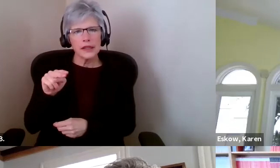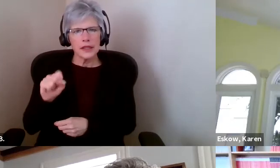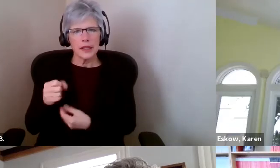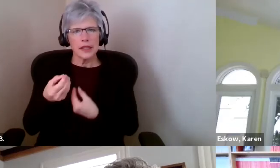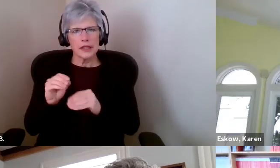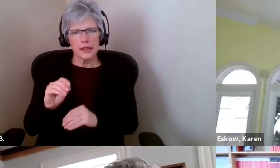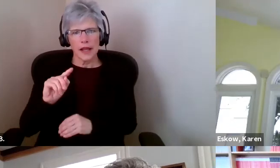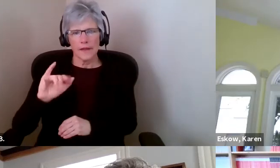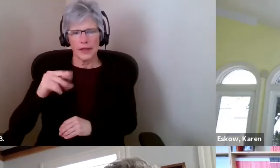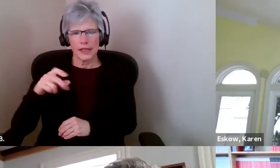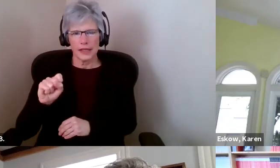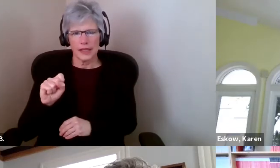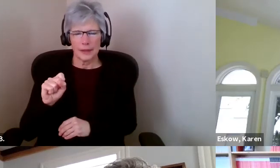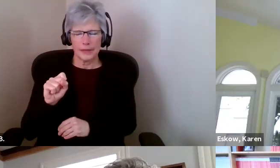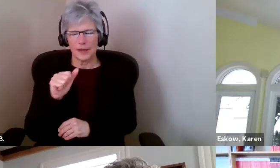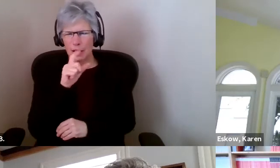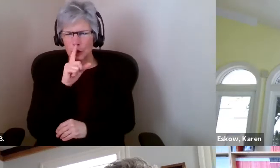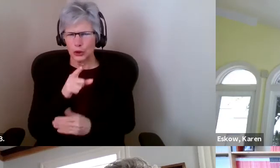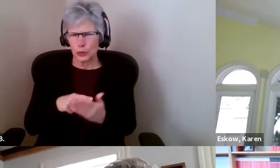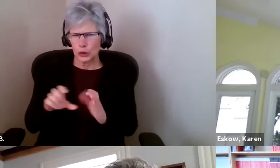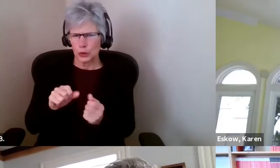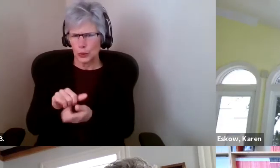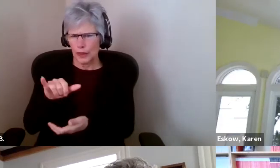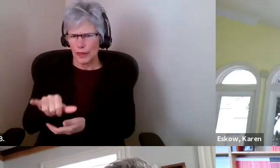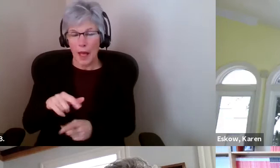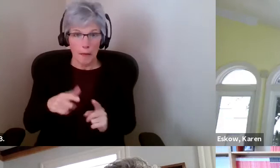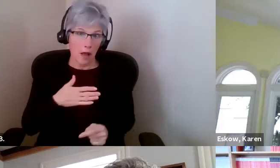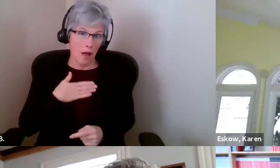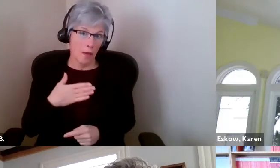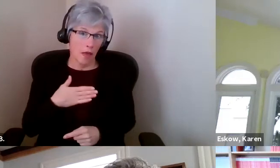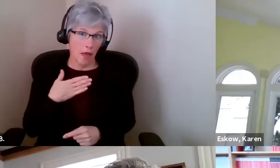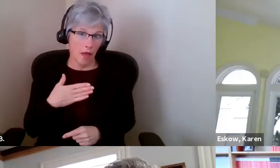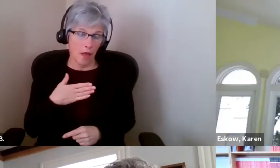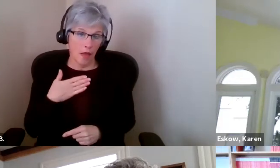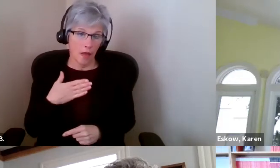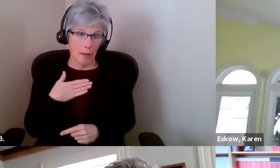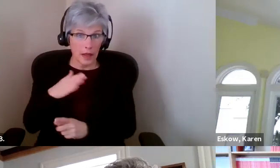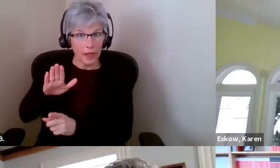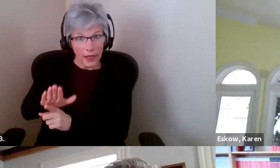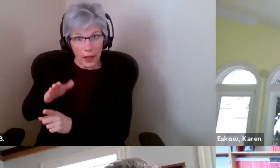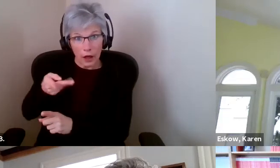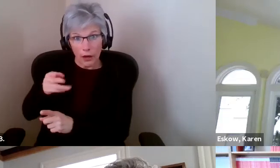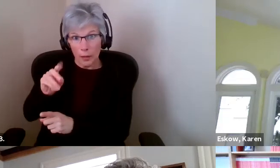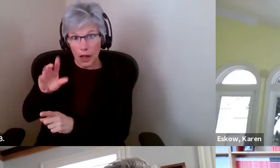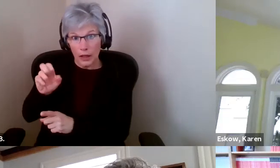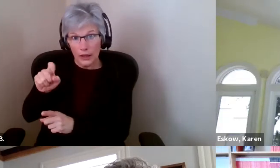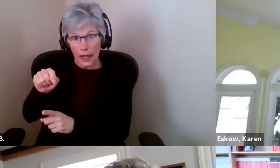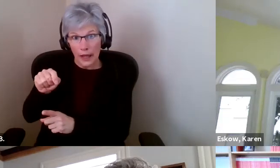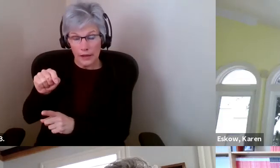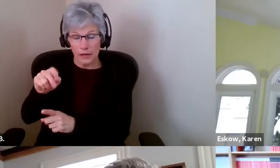I'm not sure what to do with that, but yeah, I'm more than happy if you send me their podcasts. I'm more than happy to consider them as